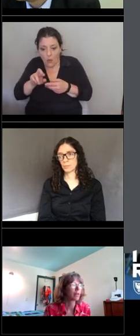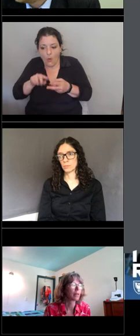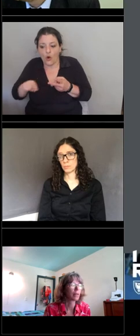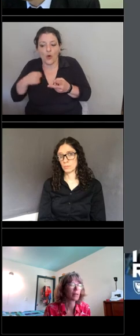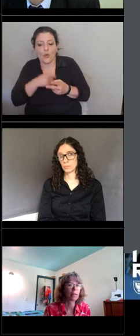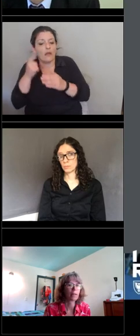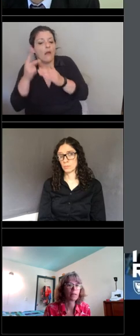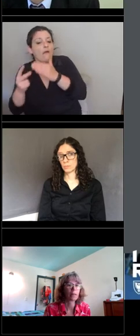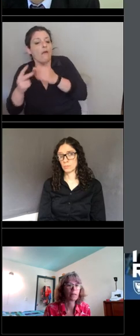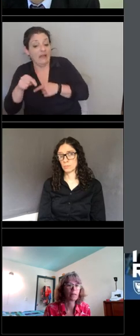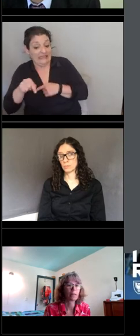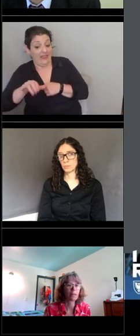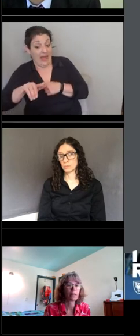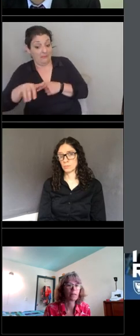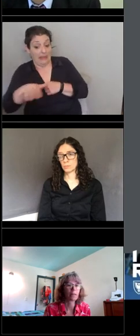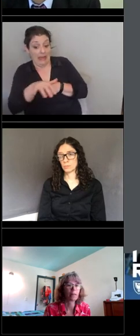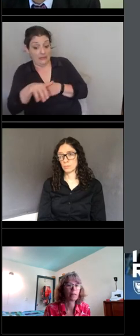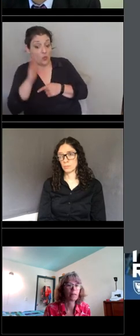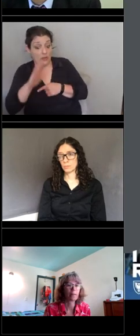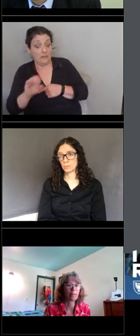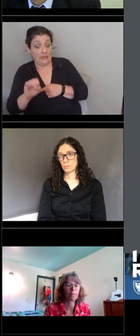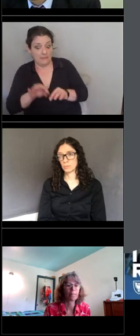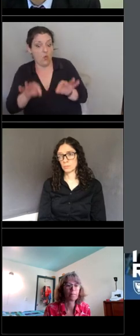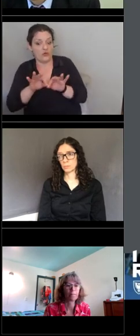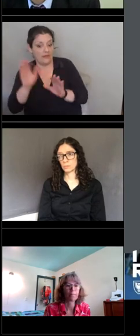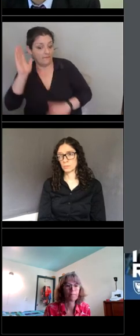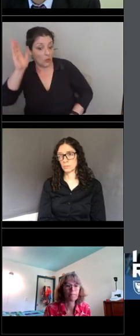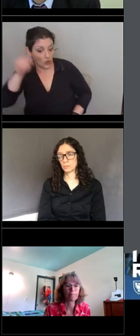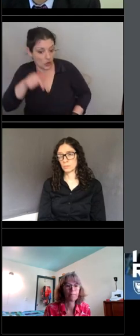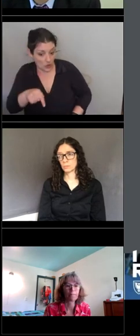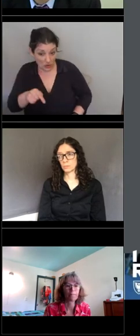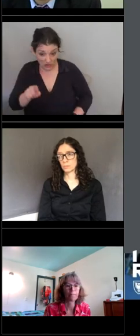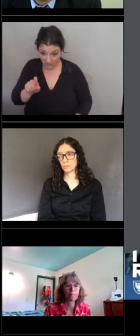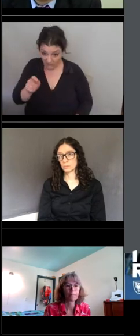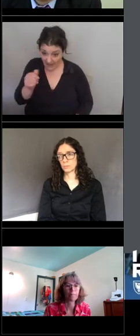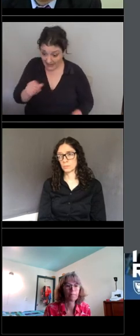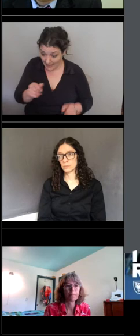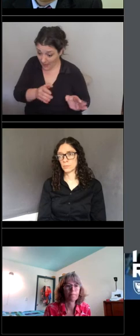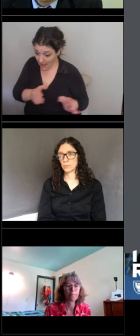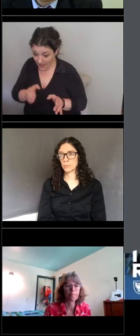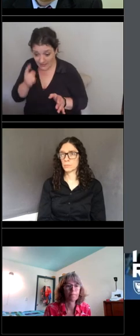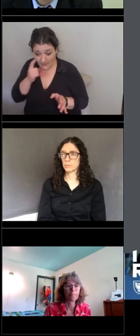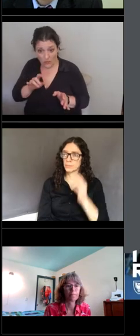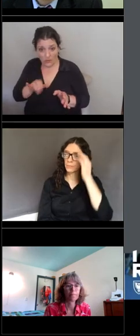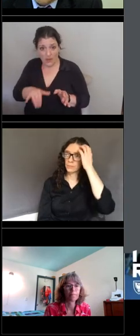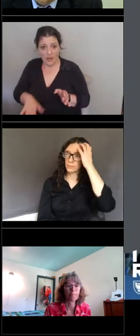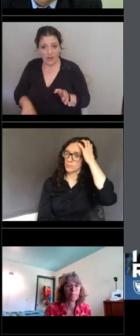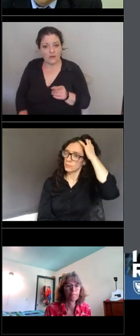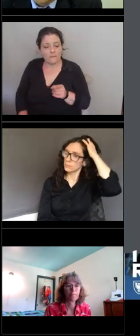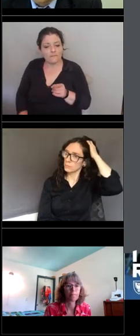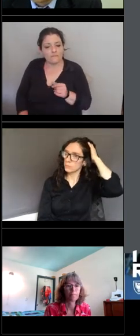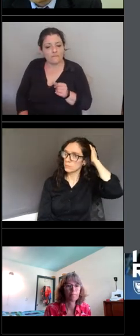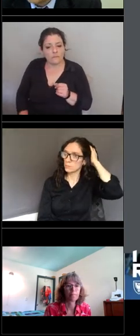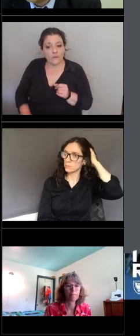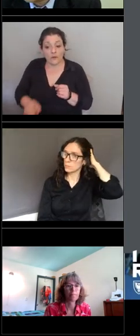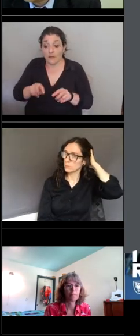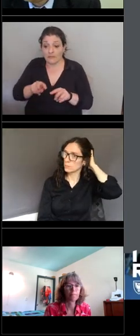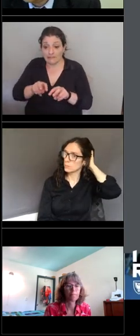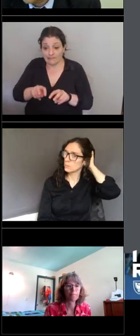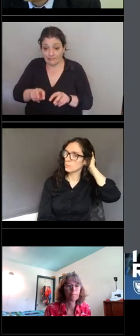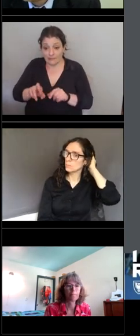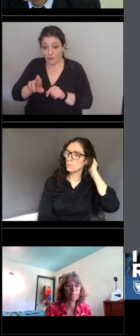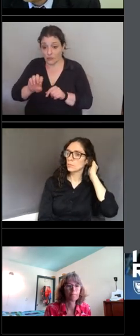The subject of climate refugia was a big component within the research category that was broken